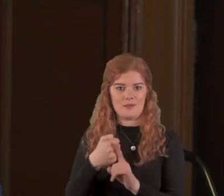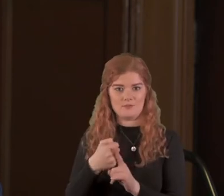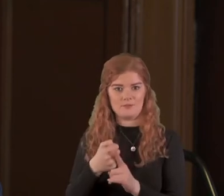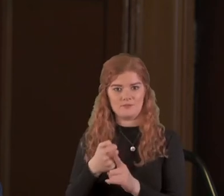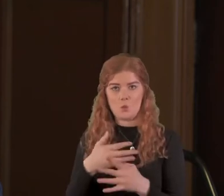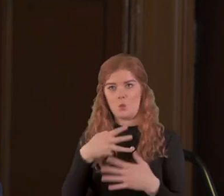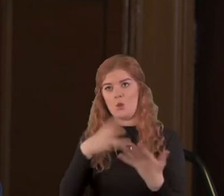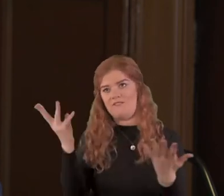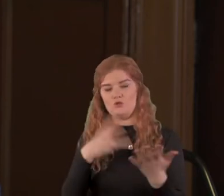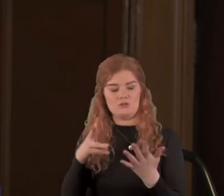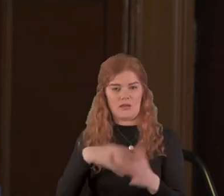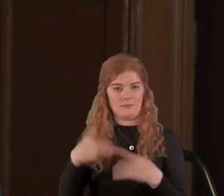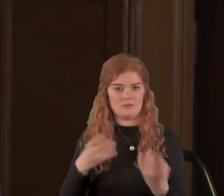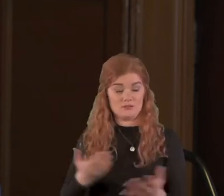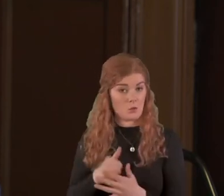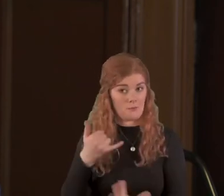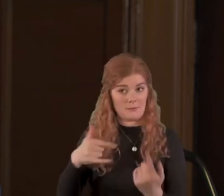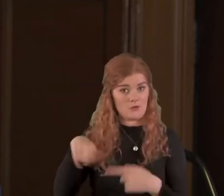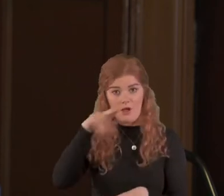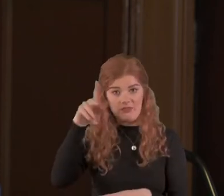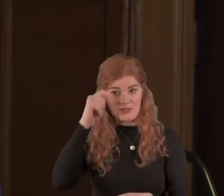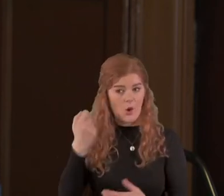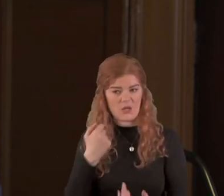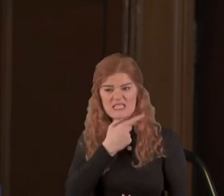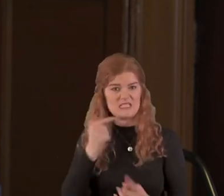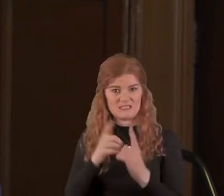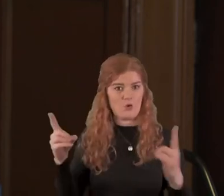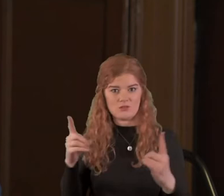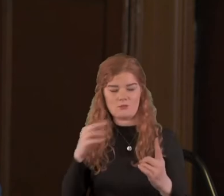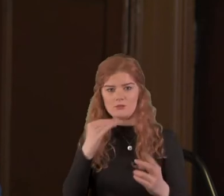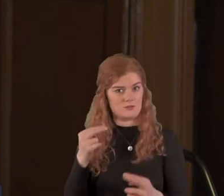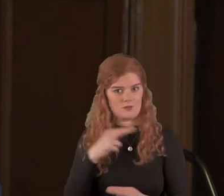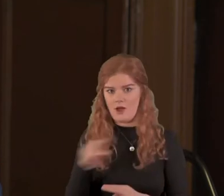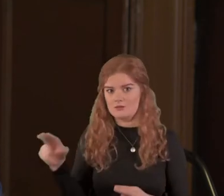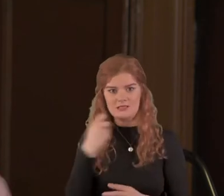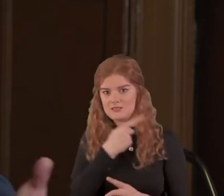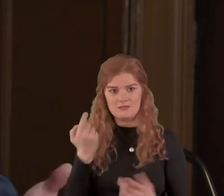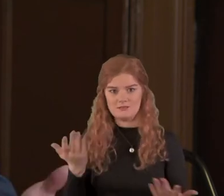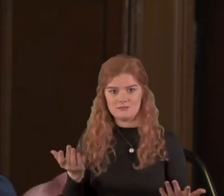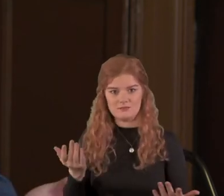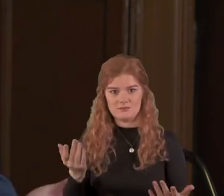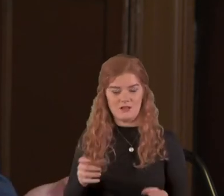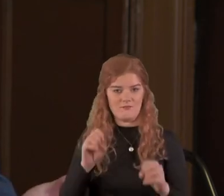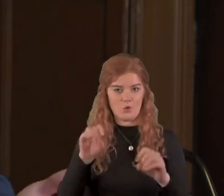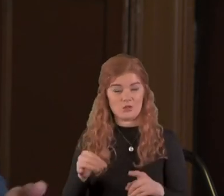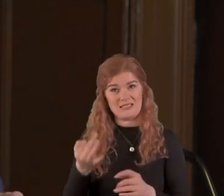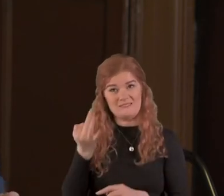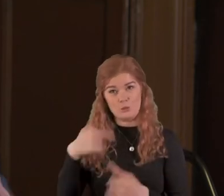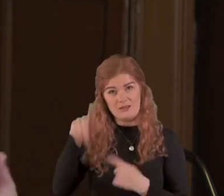whenever it is. You know, you may think it's easy, but it is not. And of course, in that